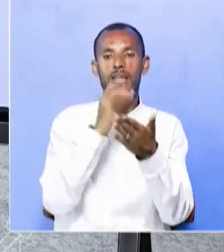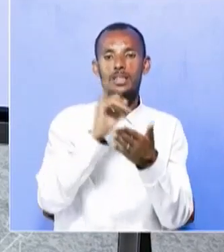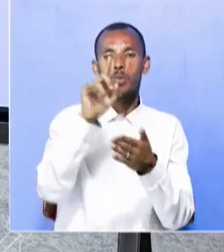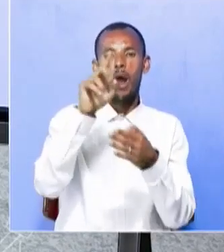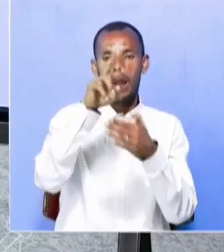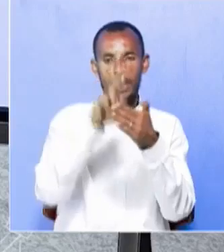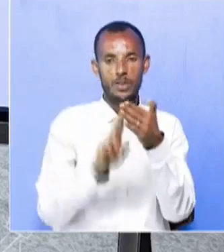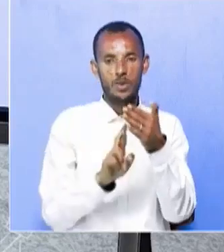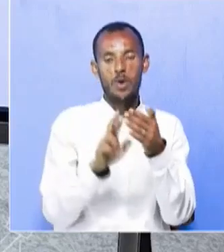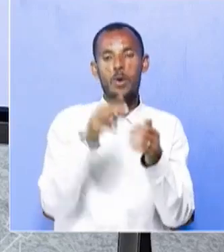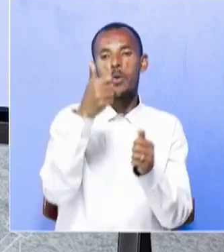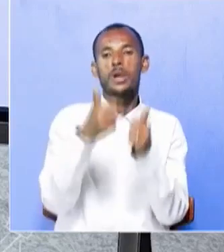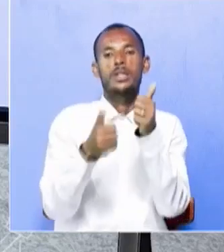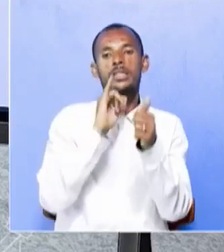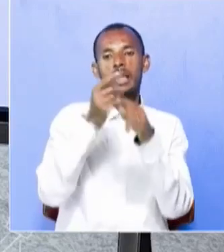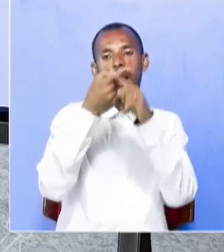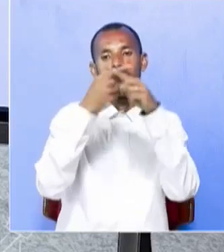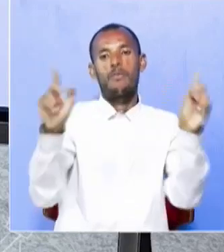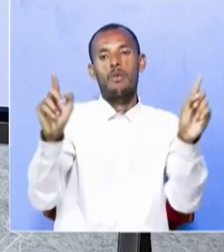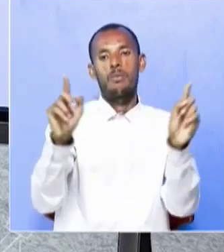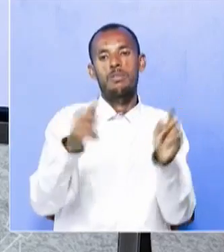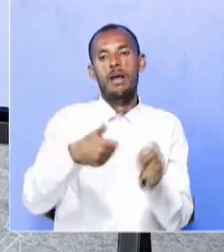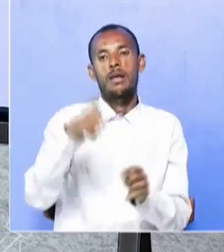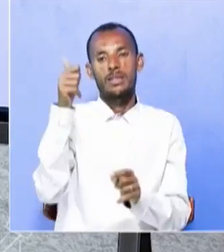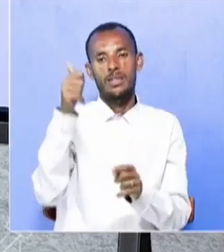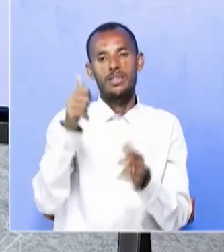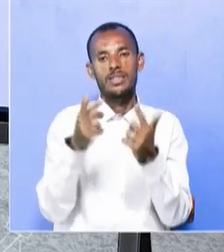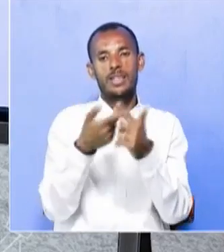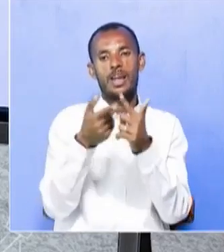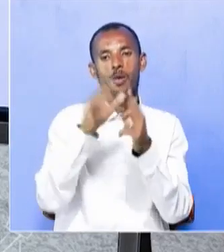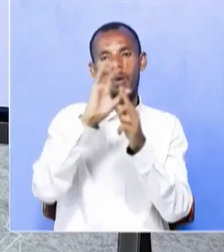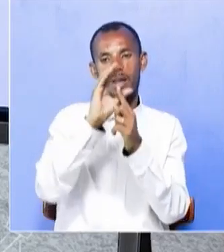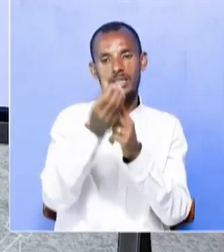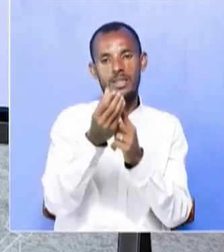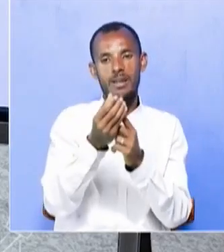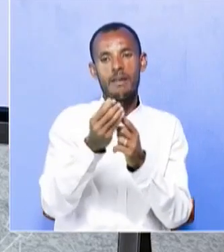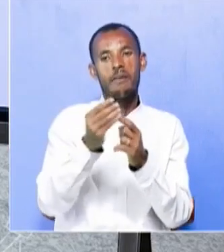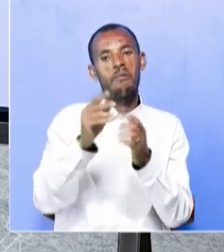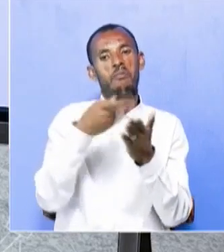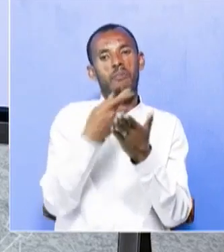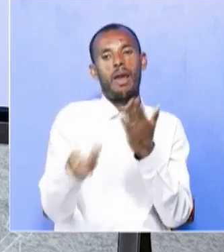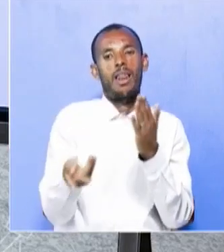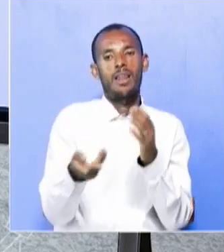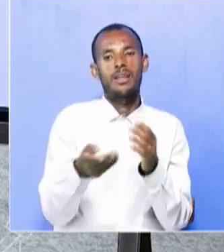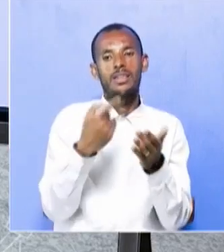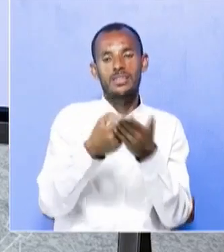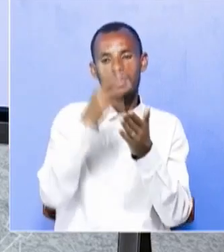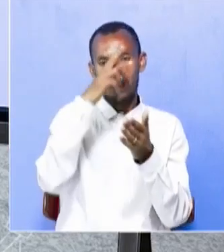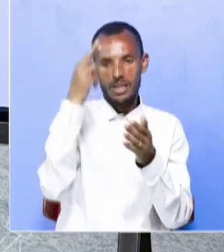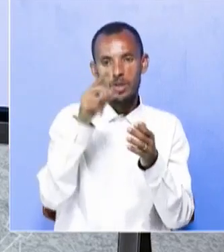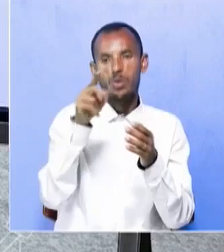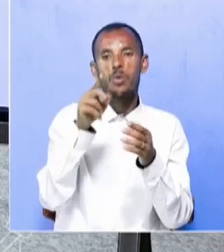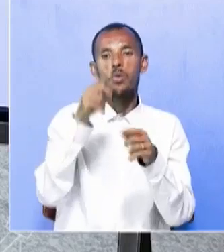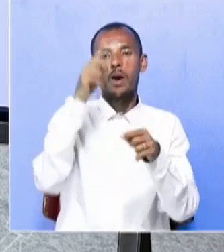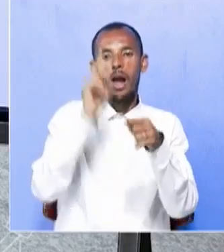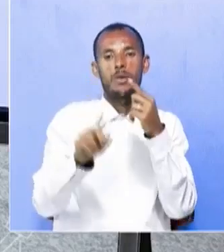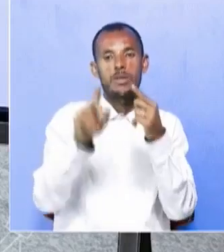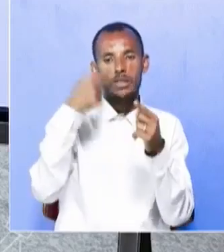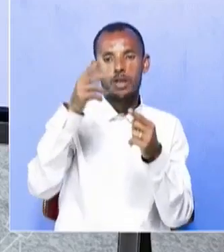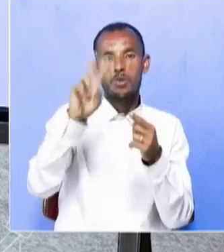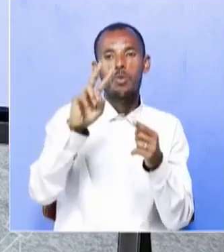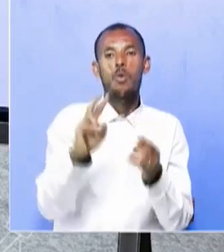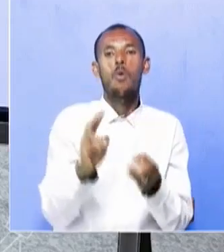ratio which is different from the other, the second condition fails. In this case, you cannot say that the